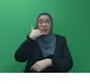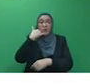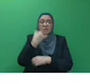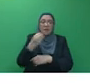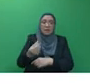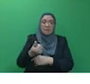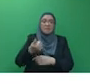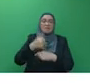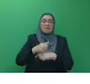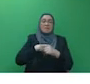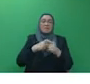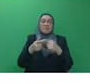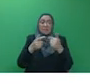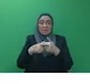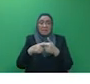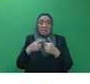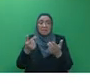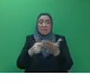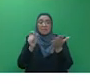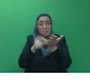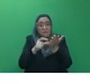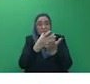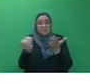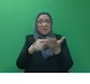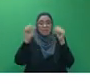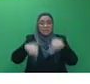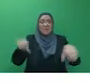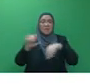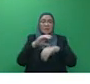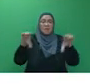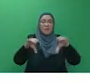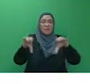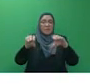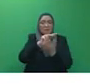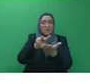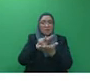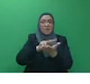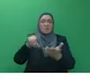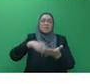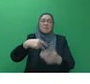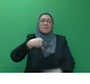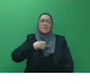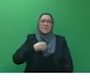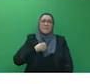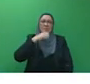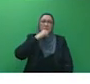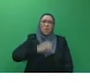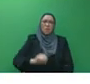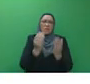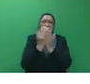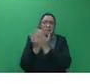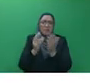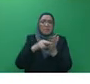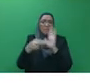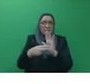and they've got a thumb you know and they can you can do a video that way um and so i'm a bit more old school because i was in you know